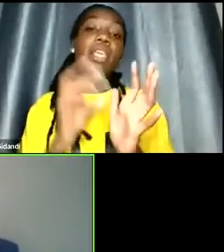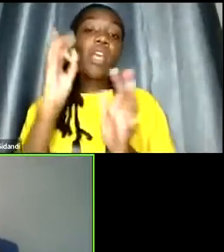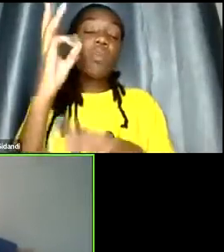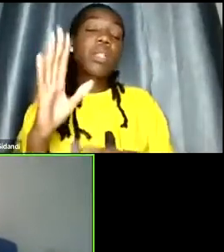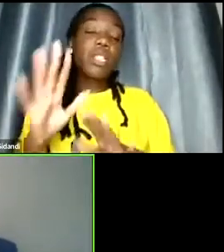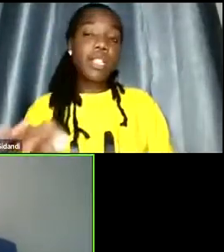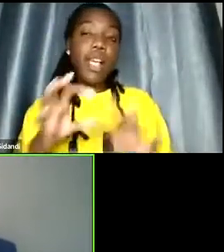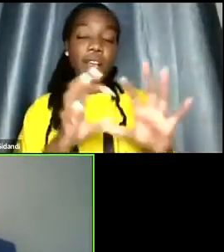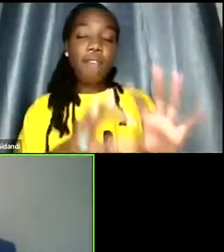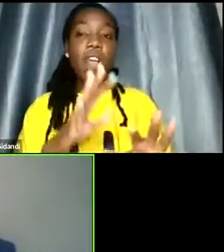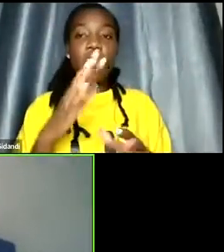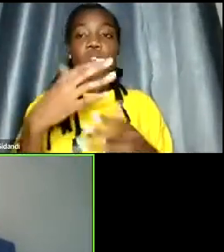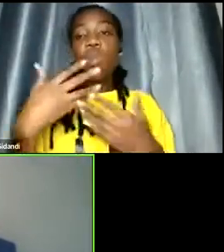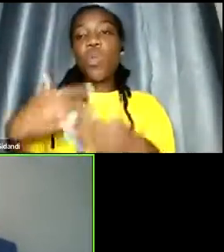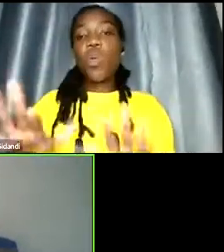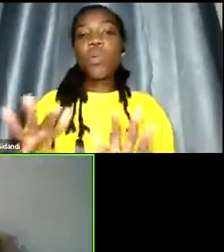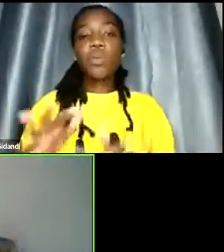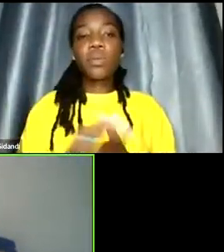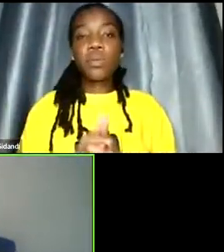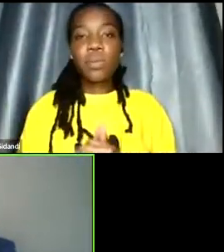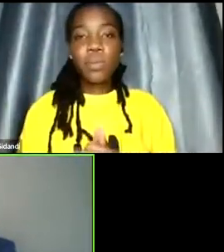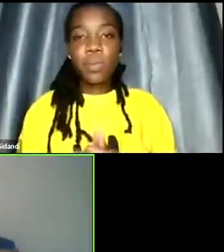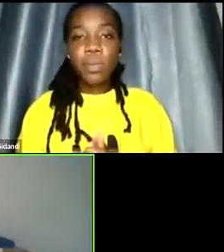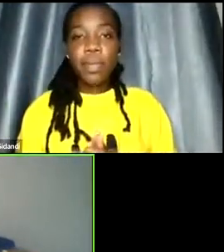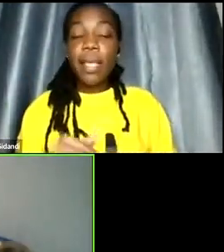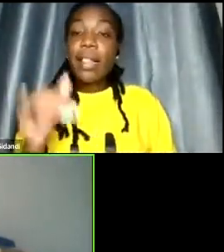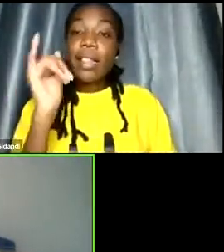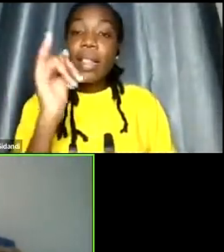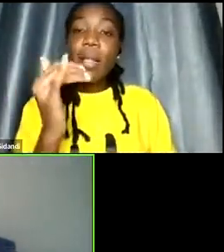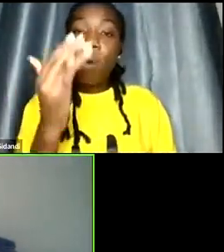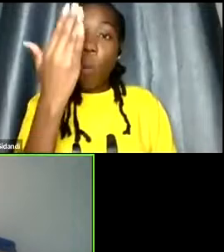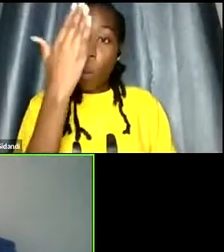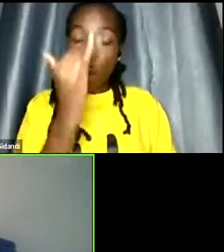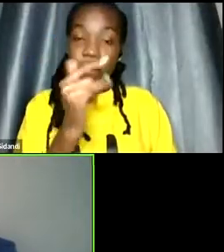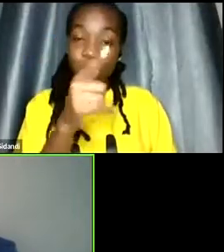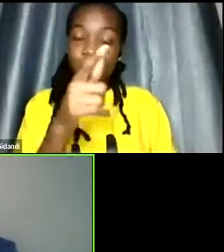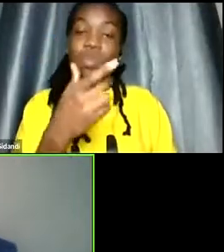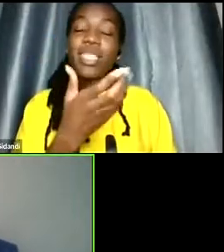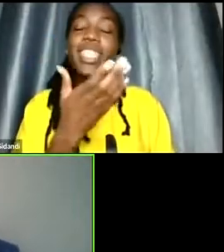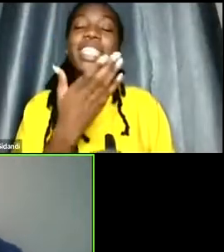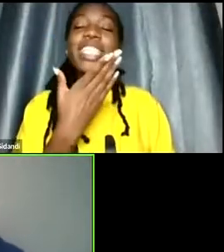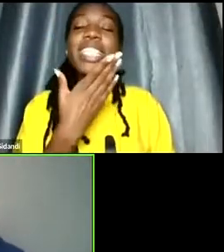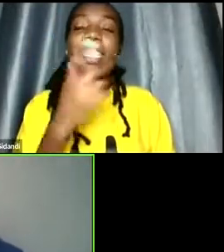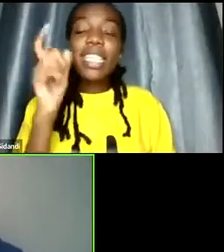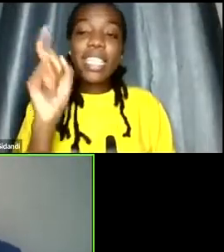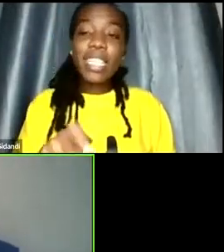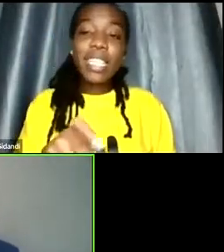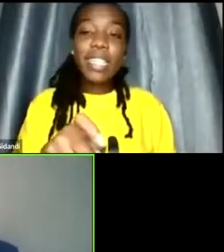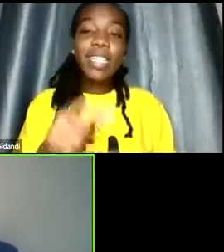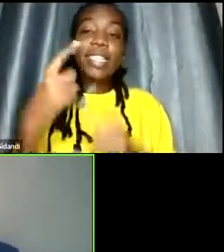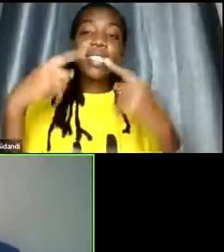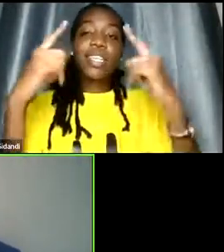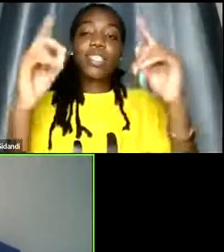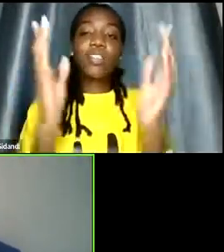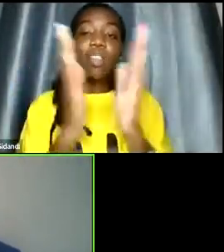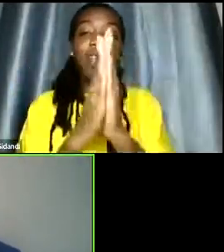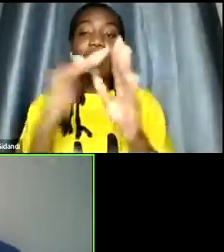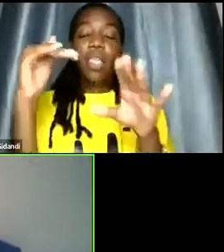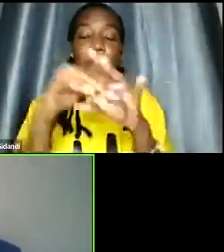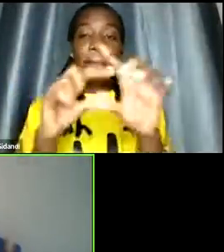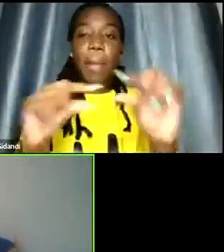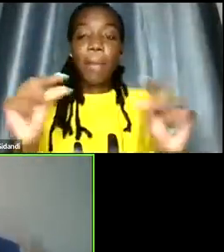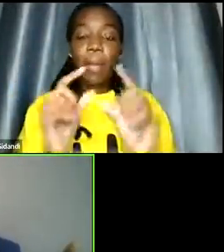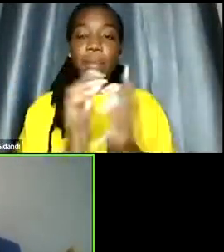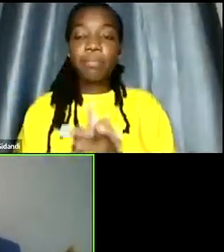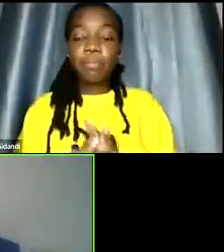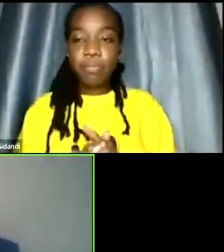because of rookie turnover. So this is why you need a succession management system and a talent pipeline. So